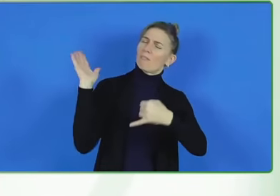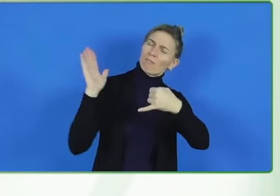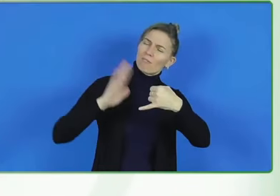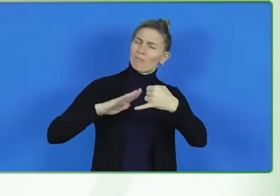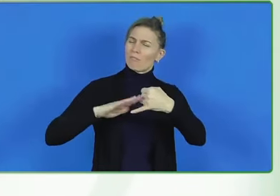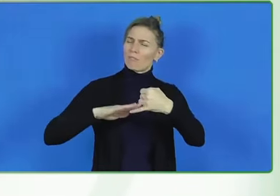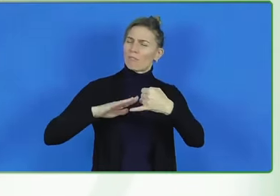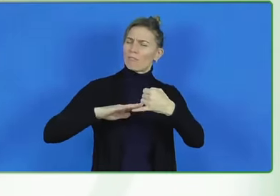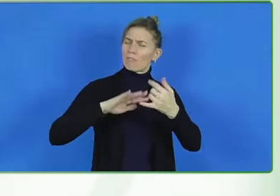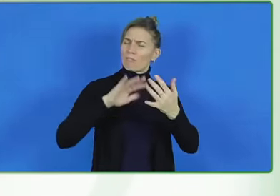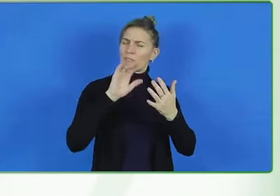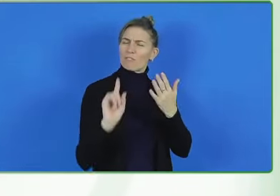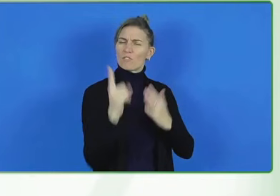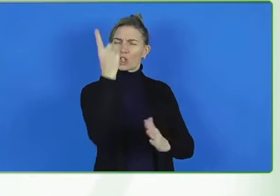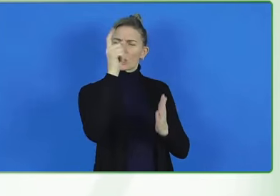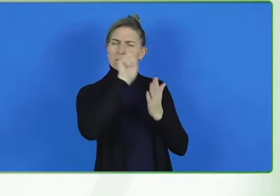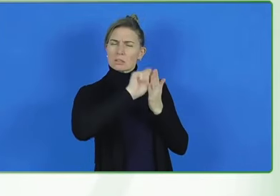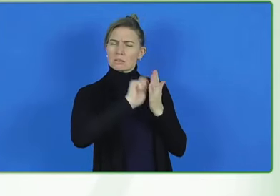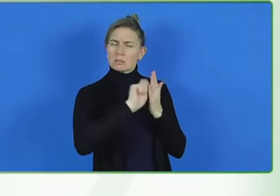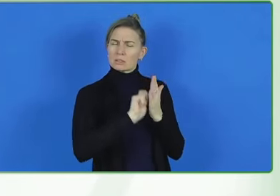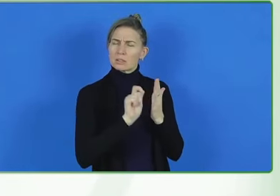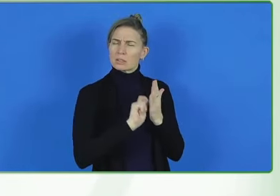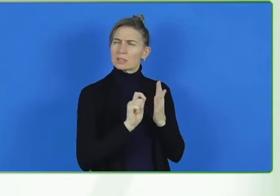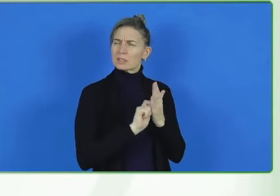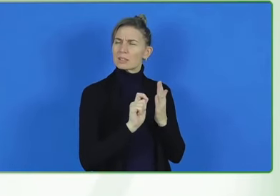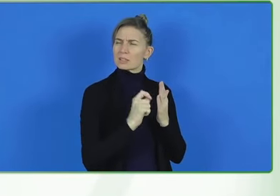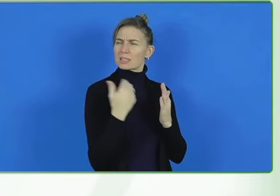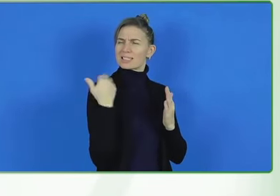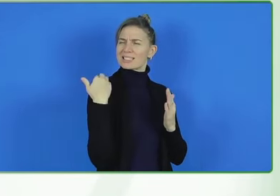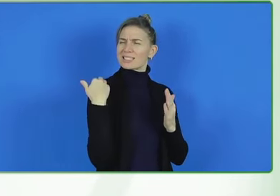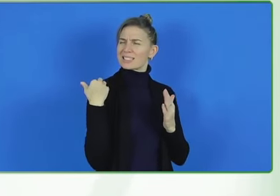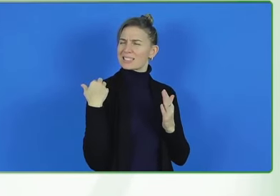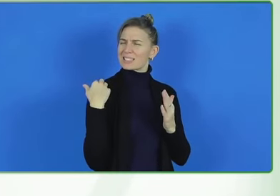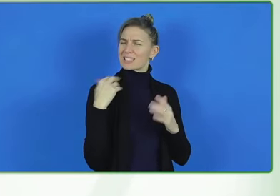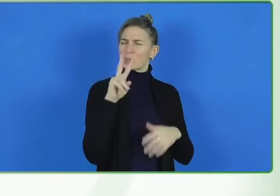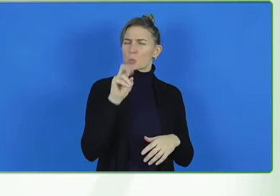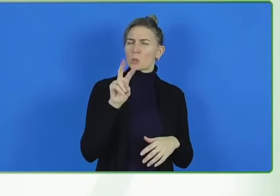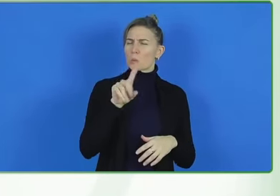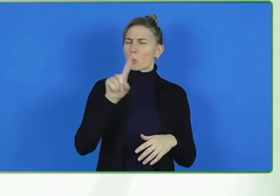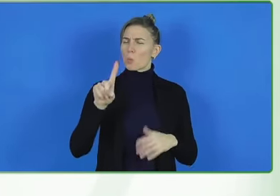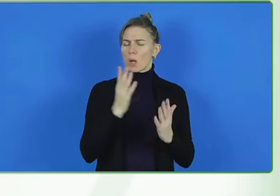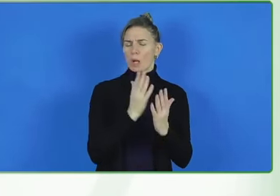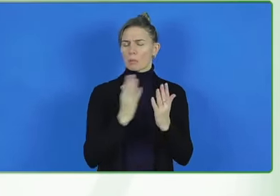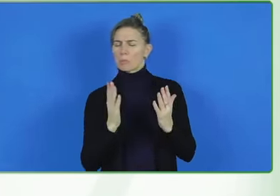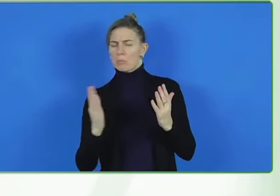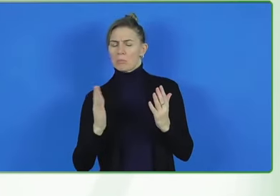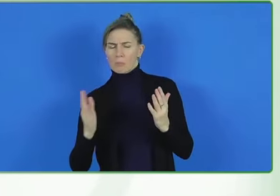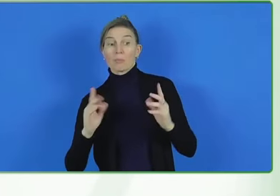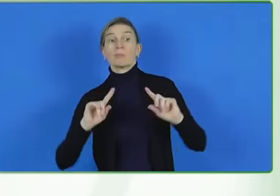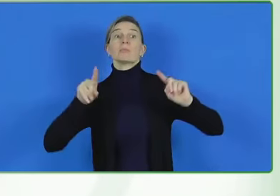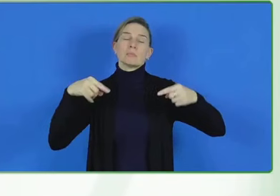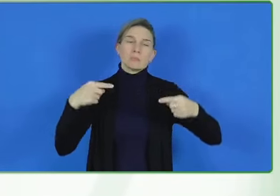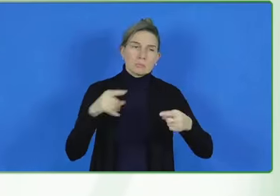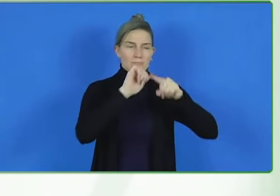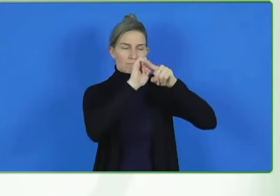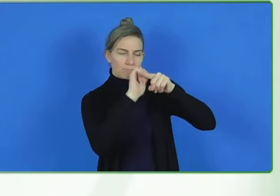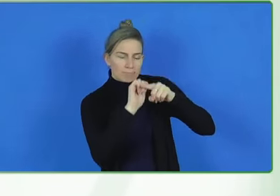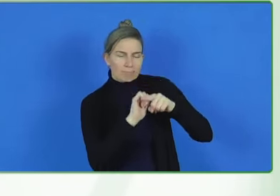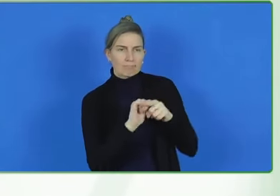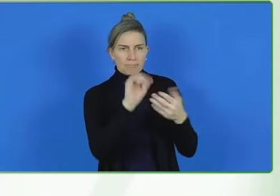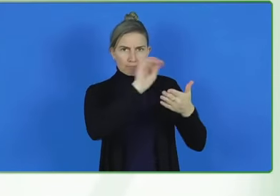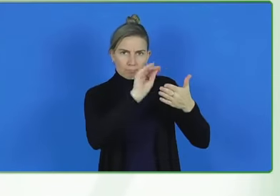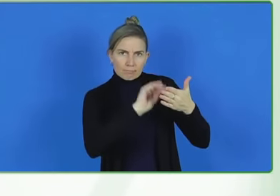late 2021. And then there was an editorial process and also approval process among the member